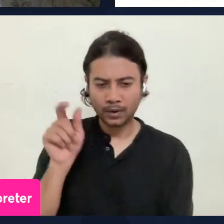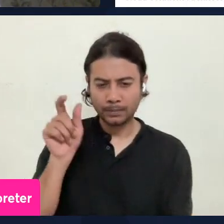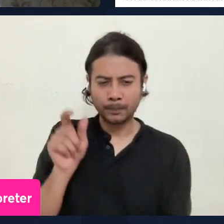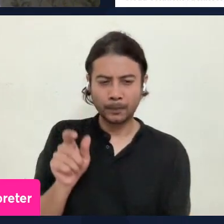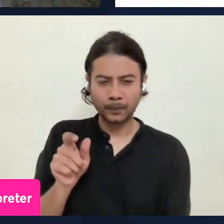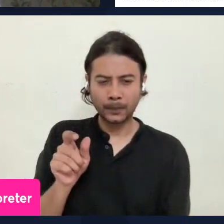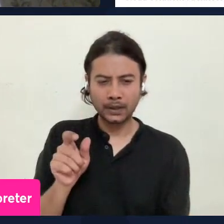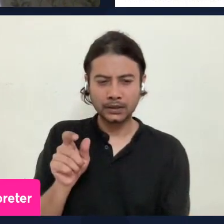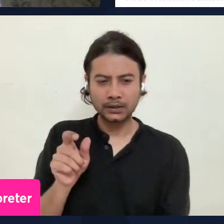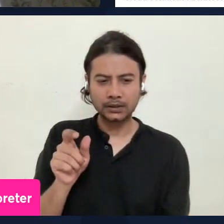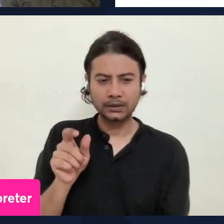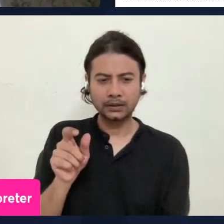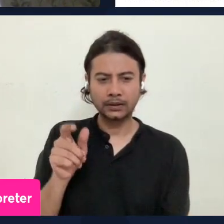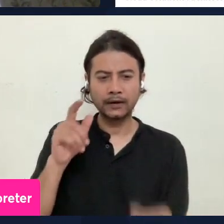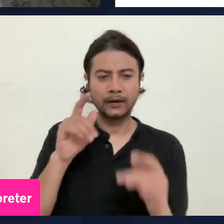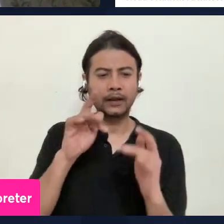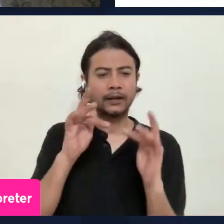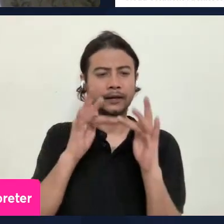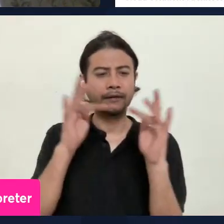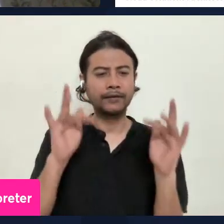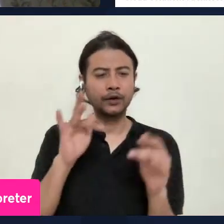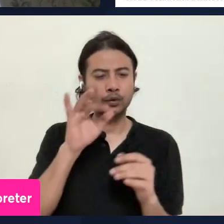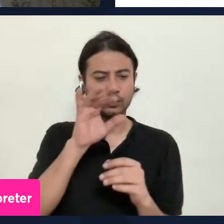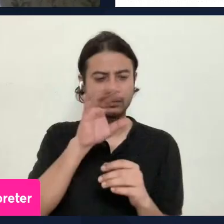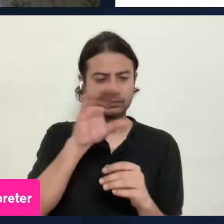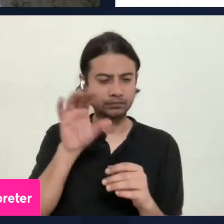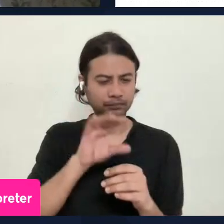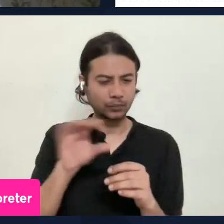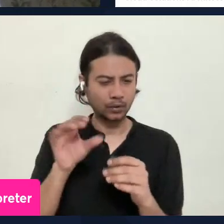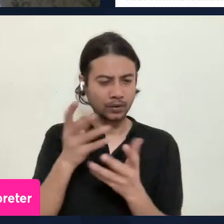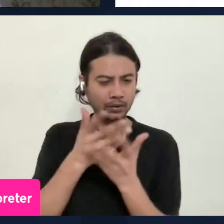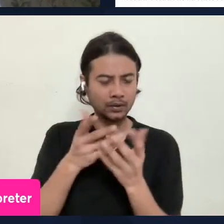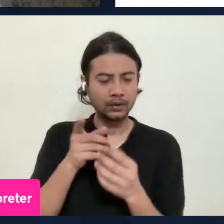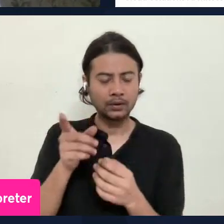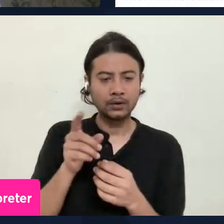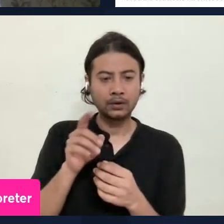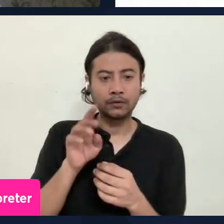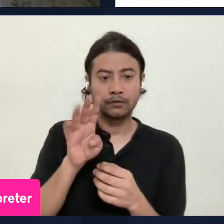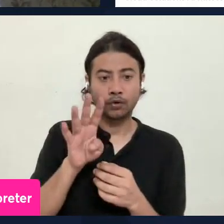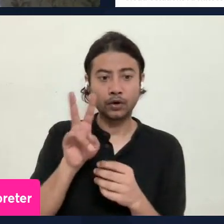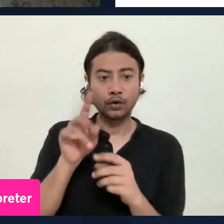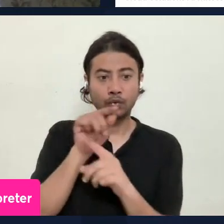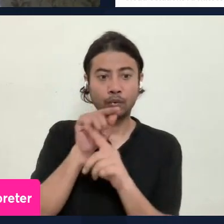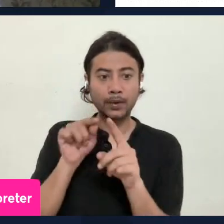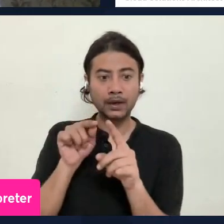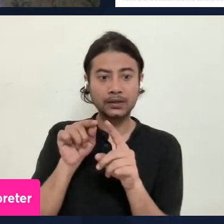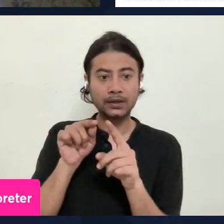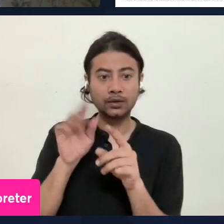think statistic was something like 42% of the world's file data lives on NetApp storage.